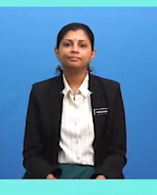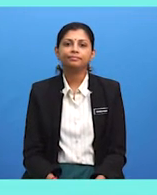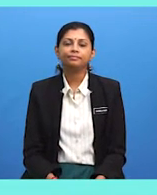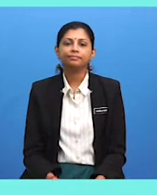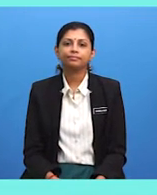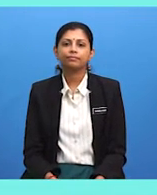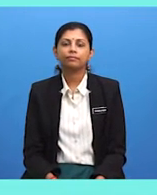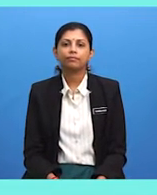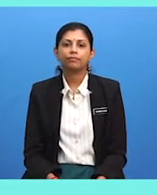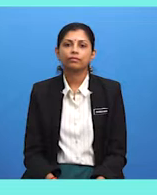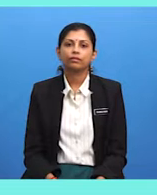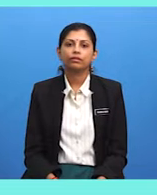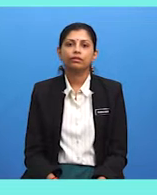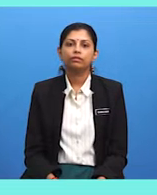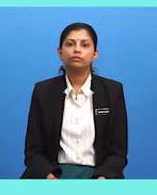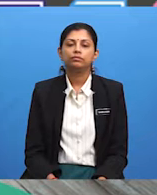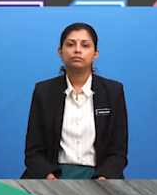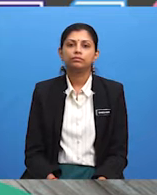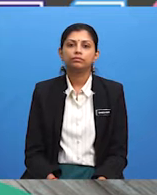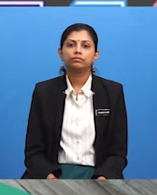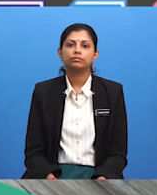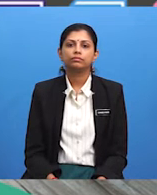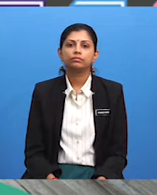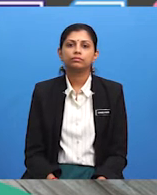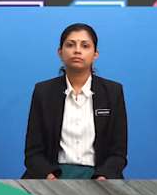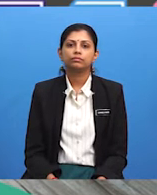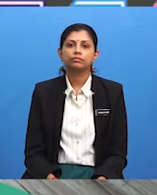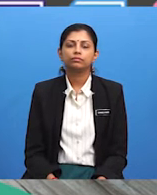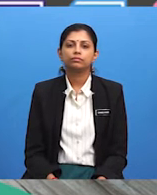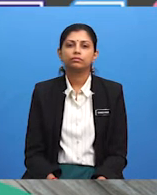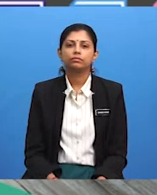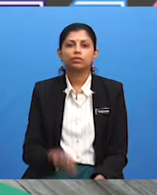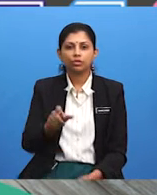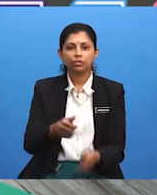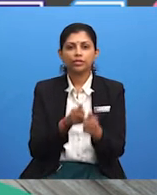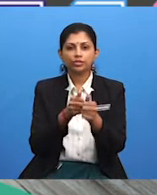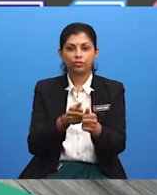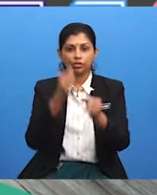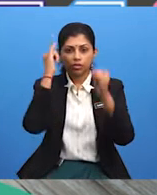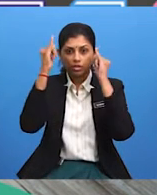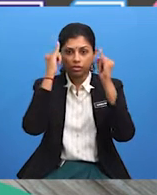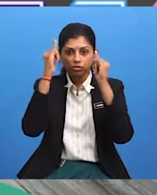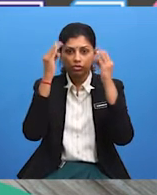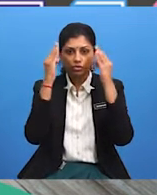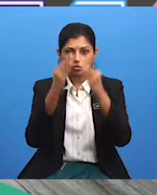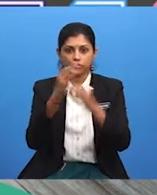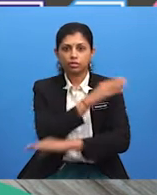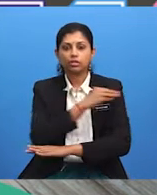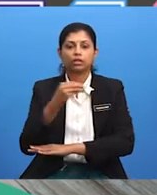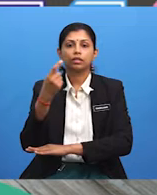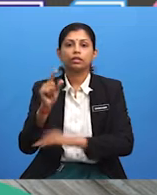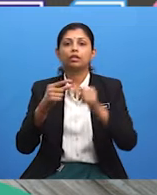deciphering the correct answer. At the same time, you have to follow the instructions